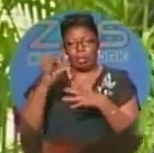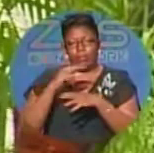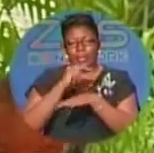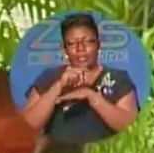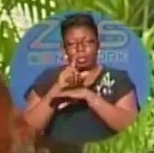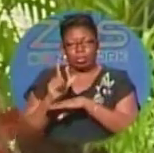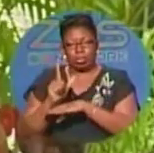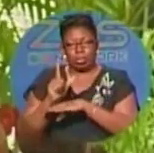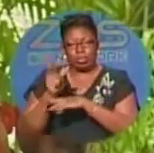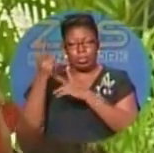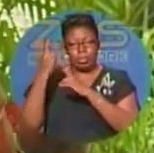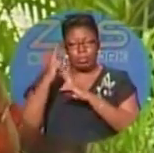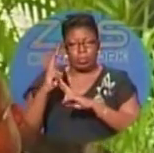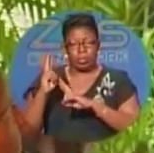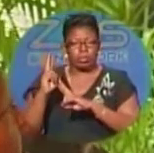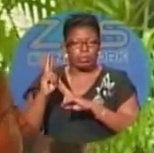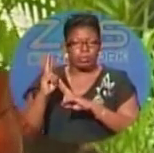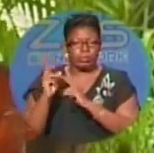our respective territories.